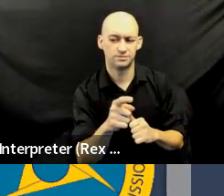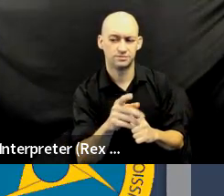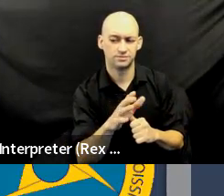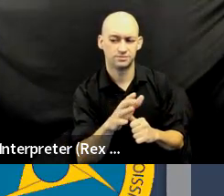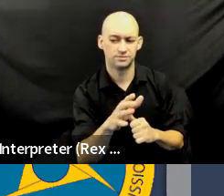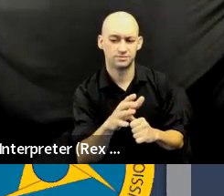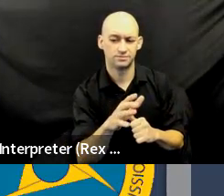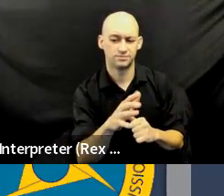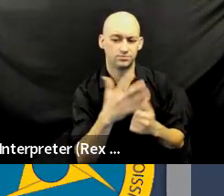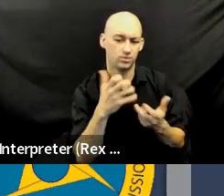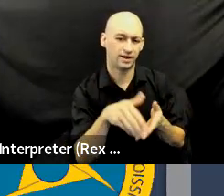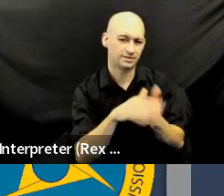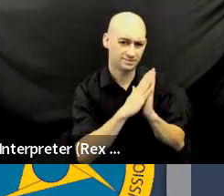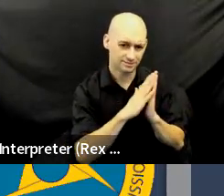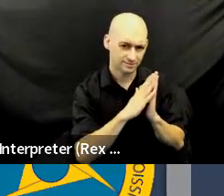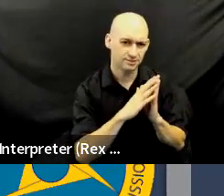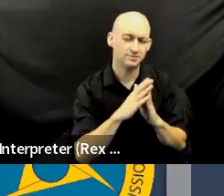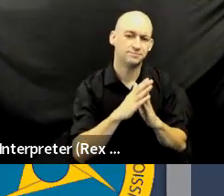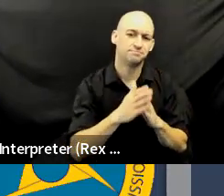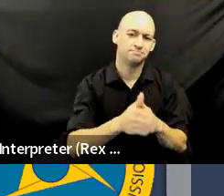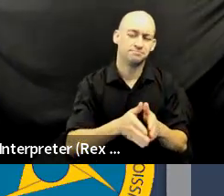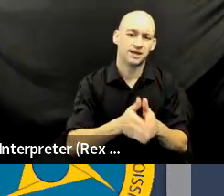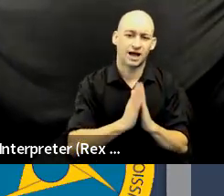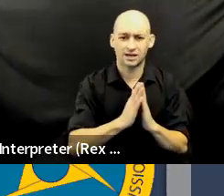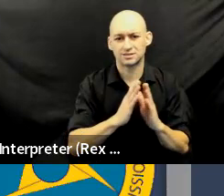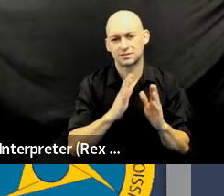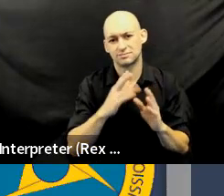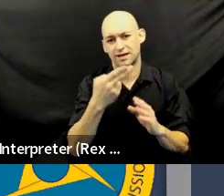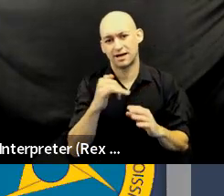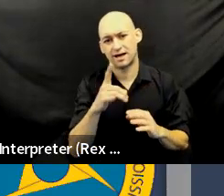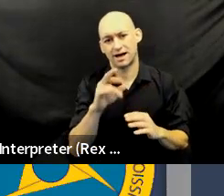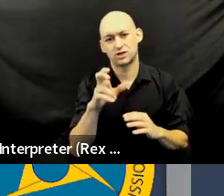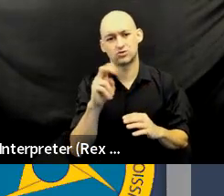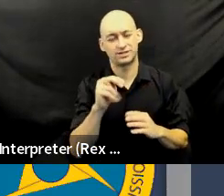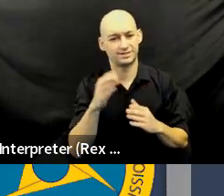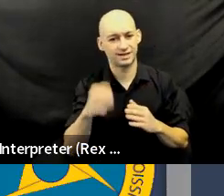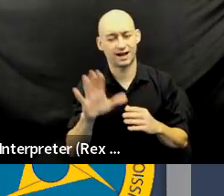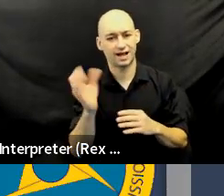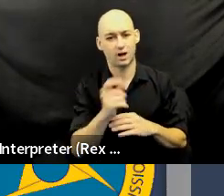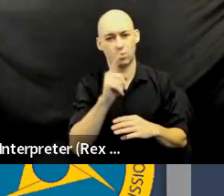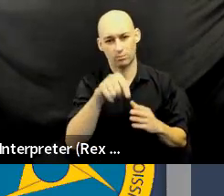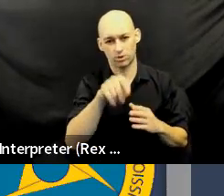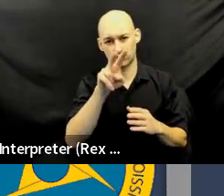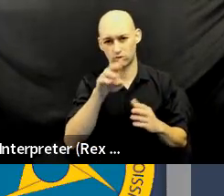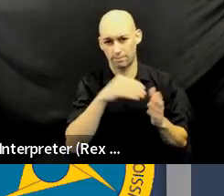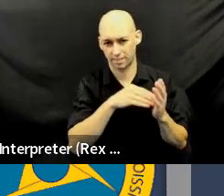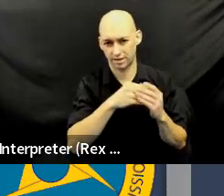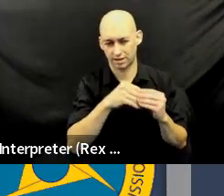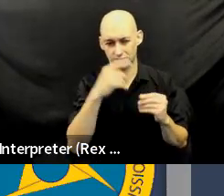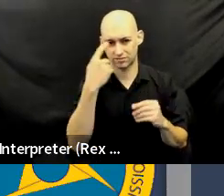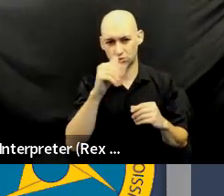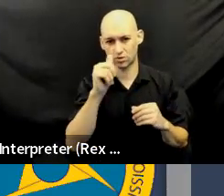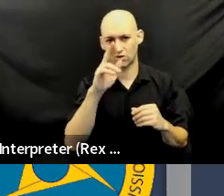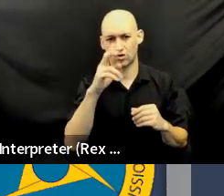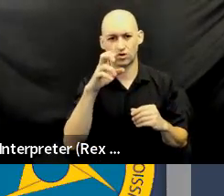ask, as the hydrogen side has just gotten $1.2 billion for ARCHES, as